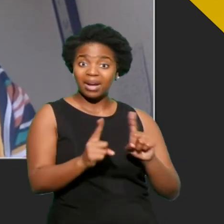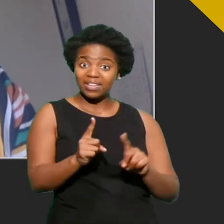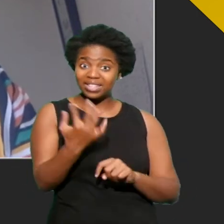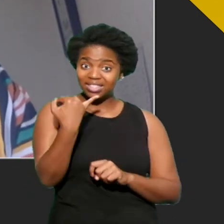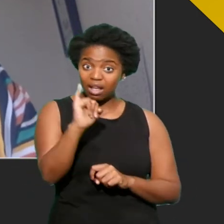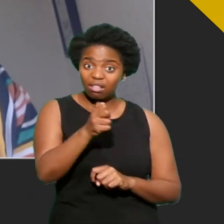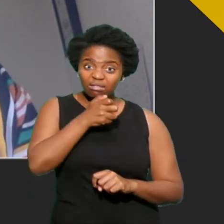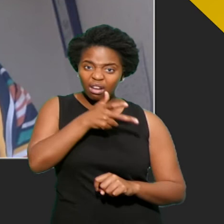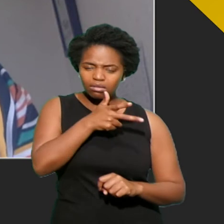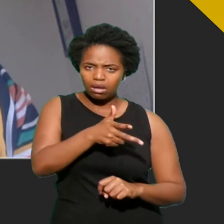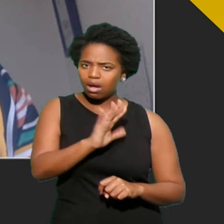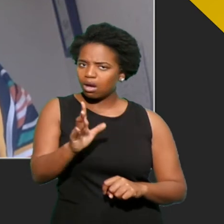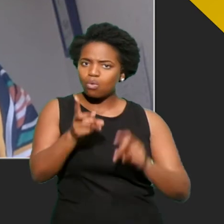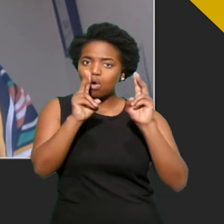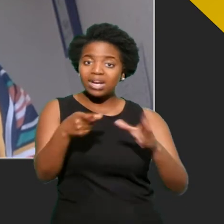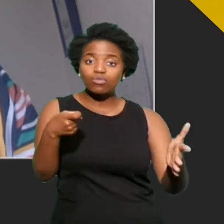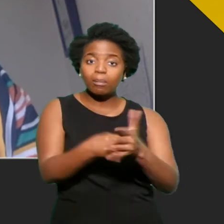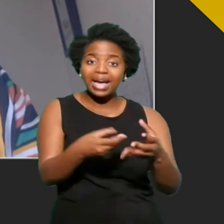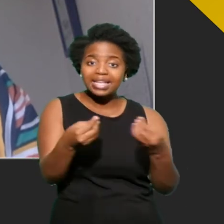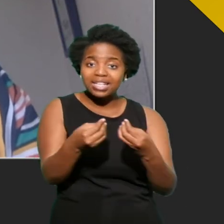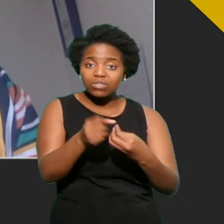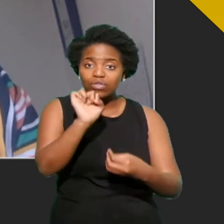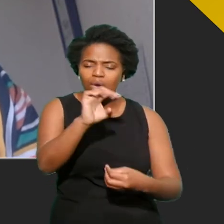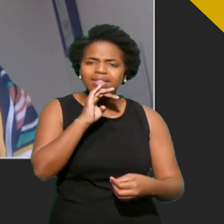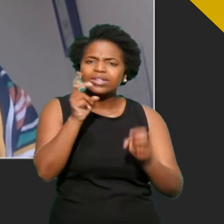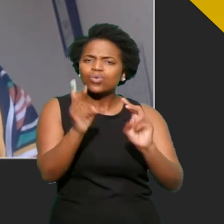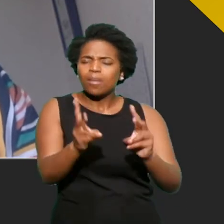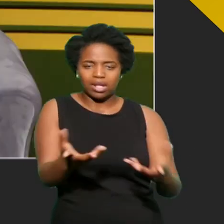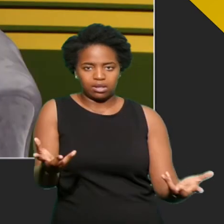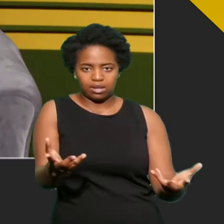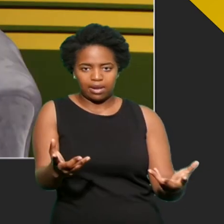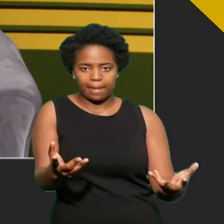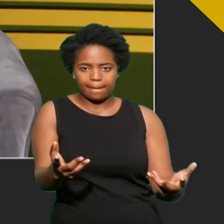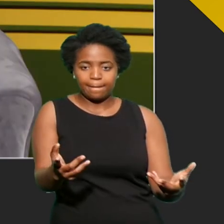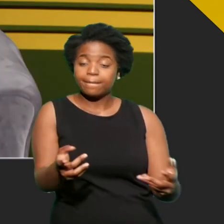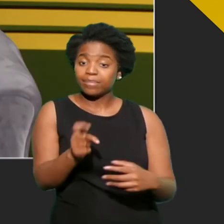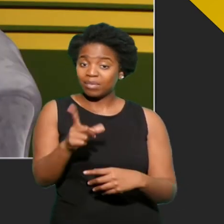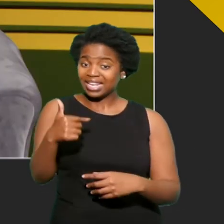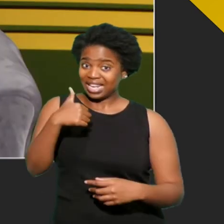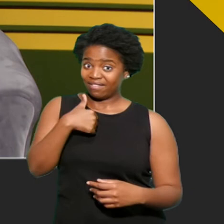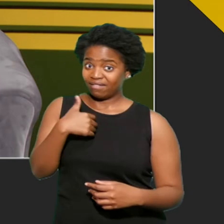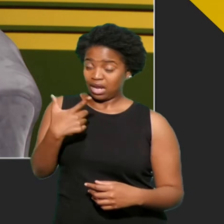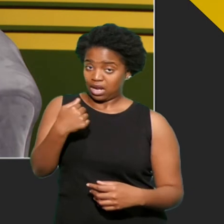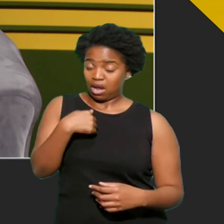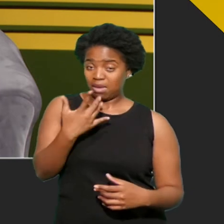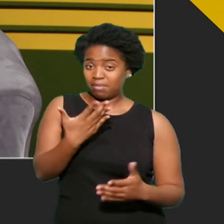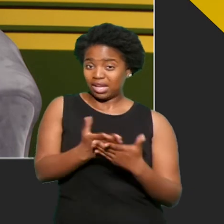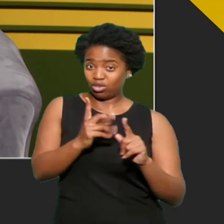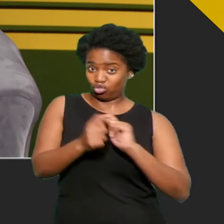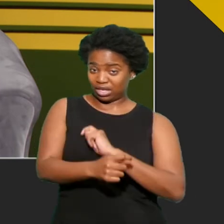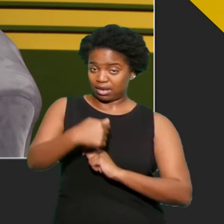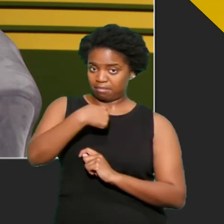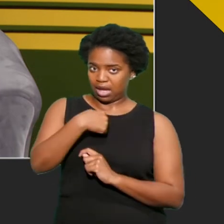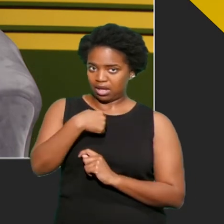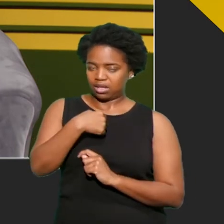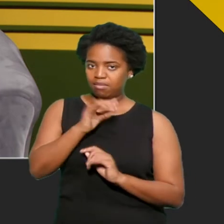doing normally, that is not an indication of a change of a behavior. Could he be changing your behavior, altering the way you think that you